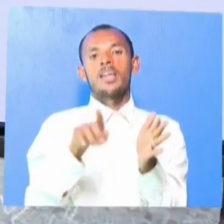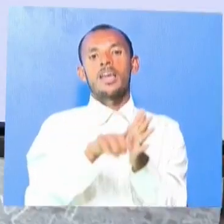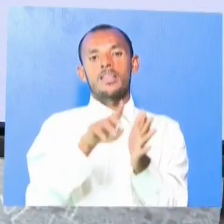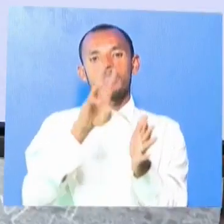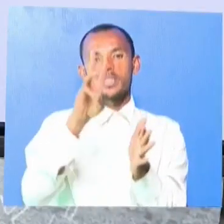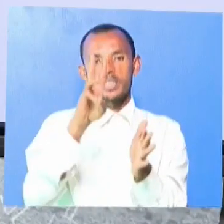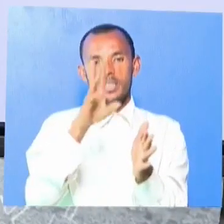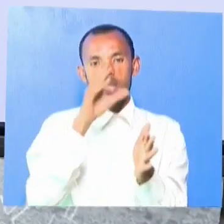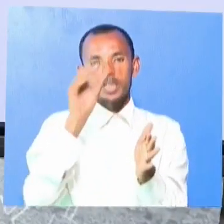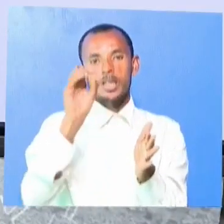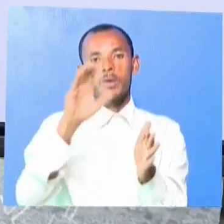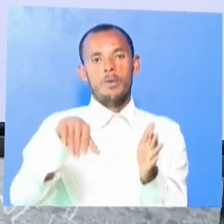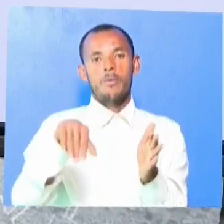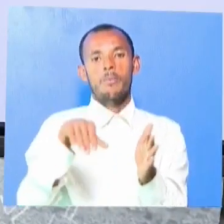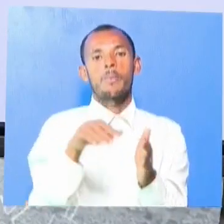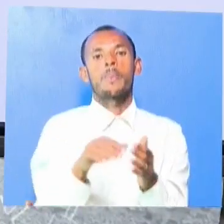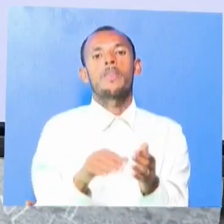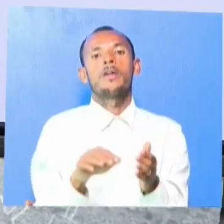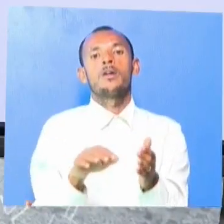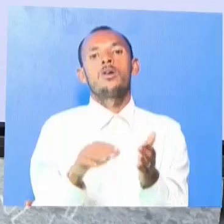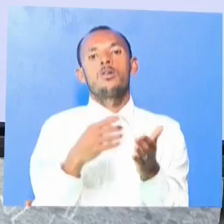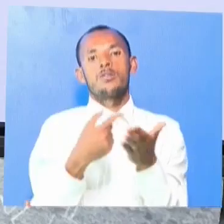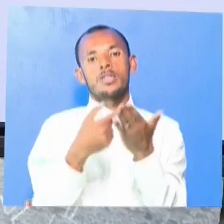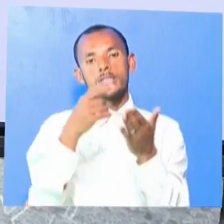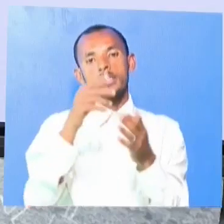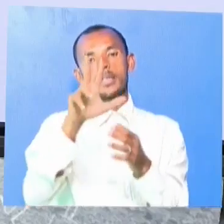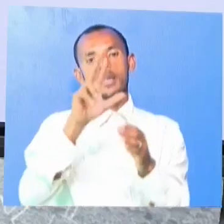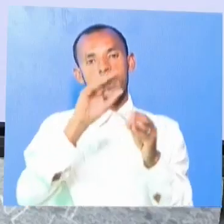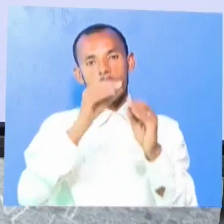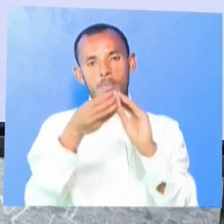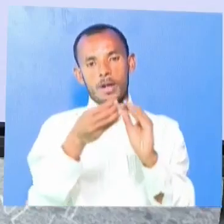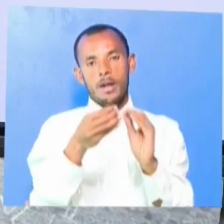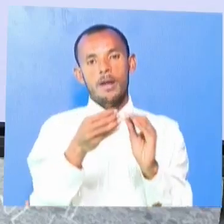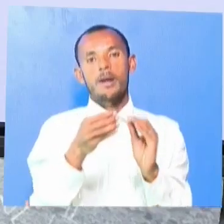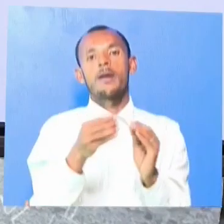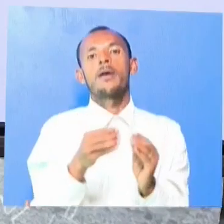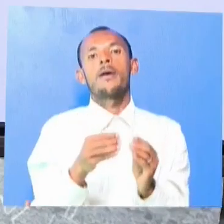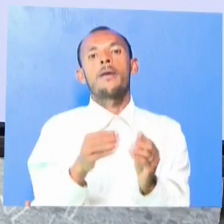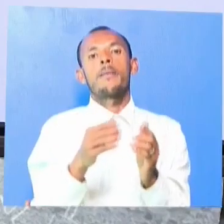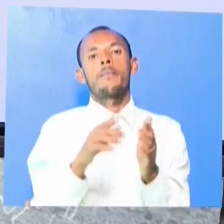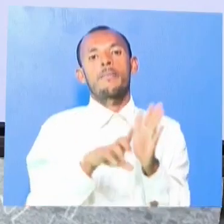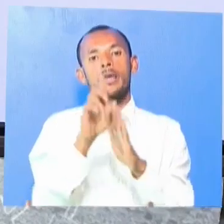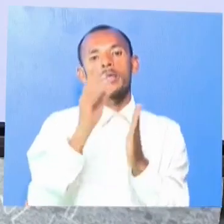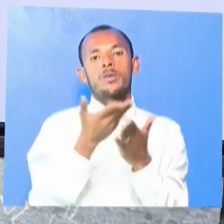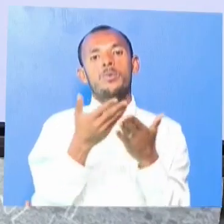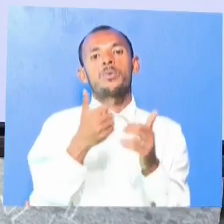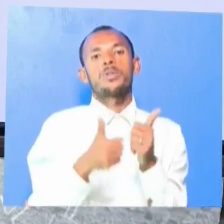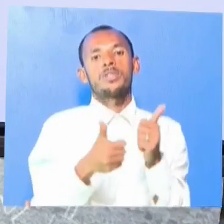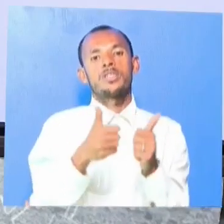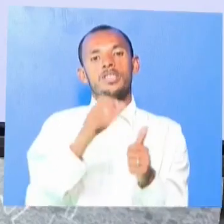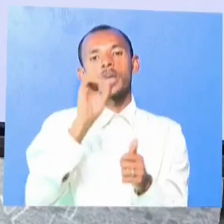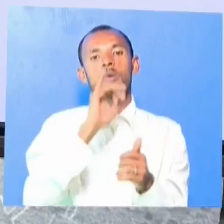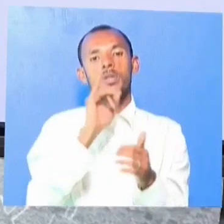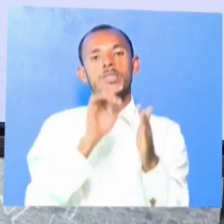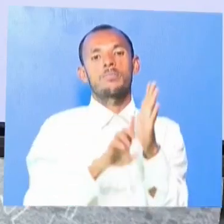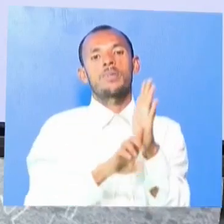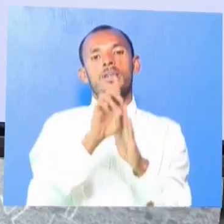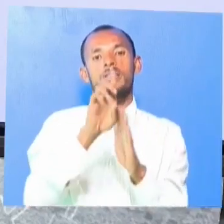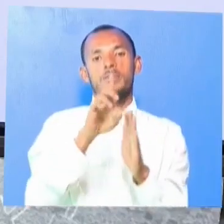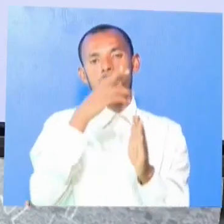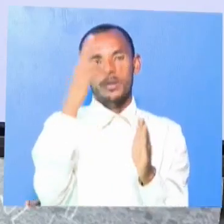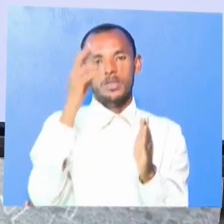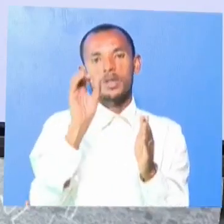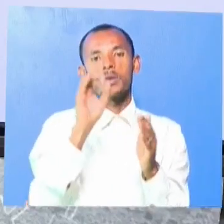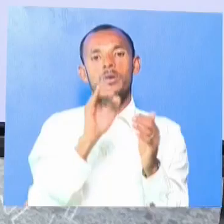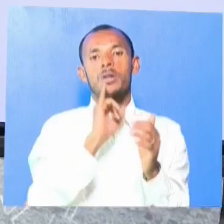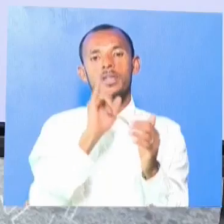6, and 0. Of these three numbers, which are the biggest? Good. 0 is the biggest because 0 is